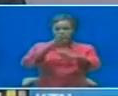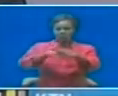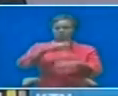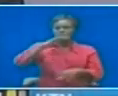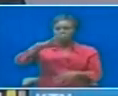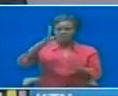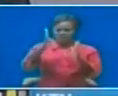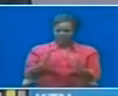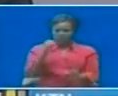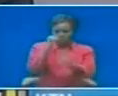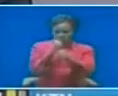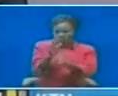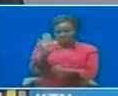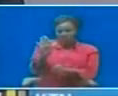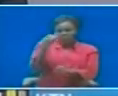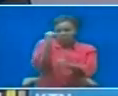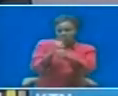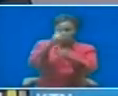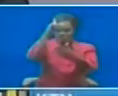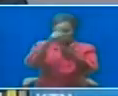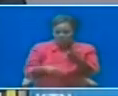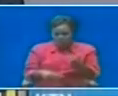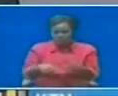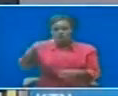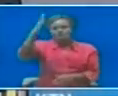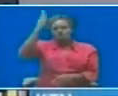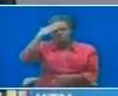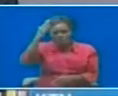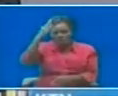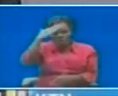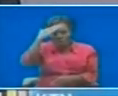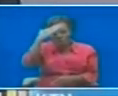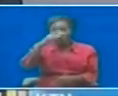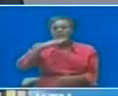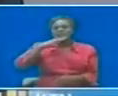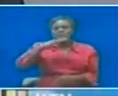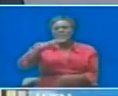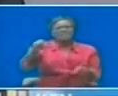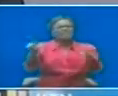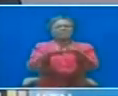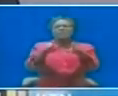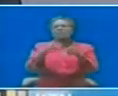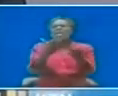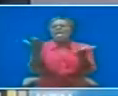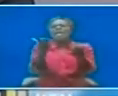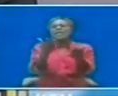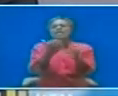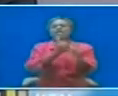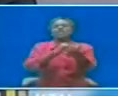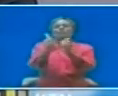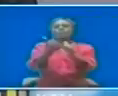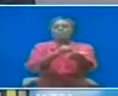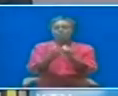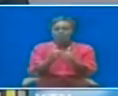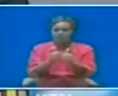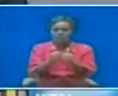in your career. All you need to do is find, speaking is just like any sport.